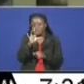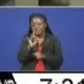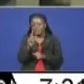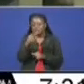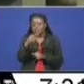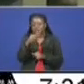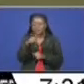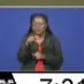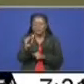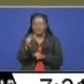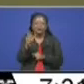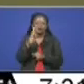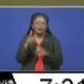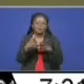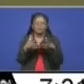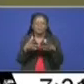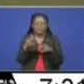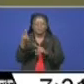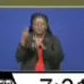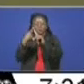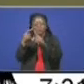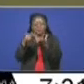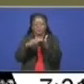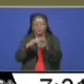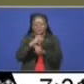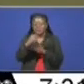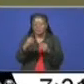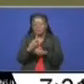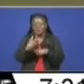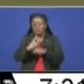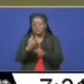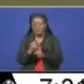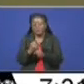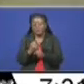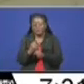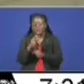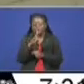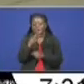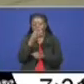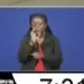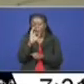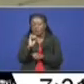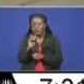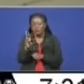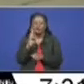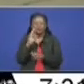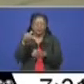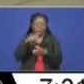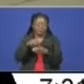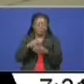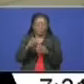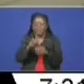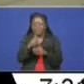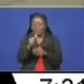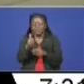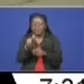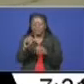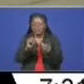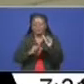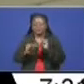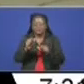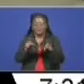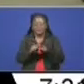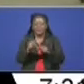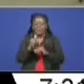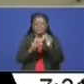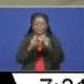goal this semester is to make a 4.0. She says her involvement in a number of extracurricular activities like the Builders and Handbells